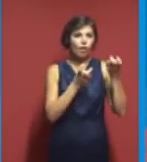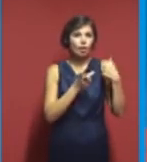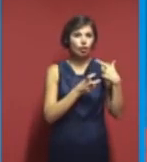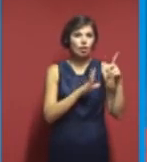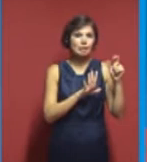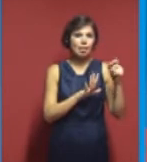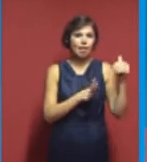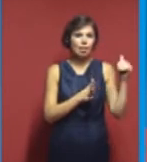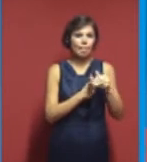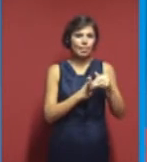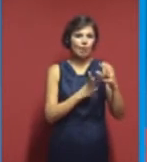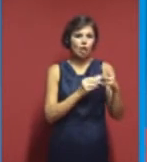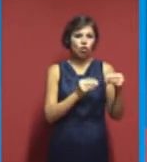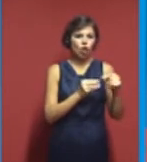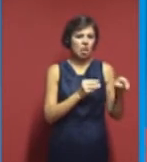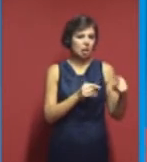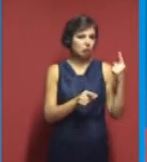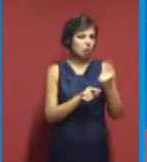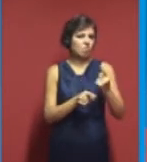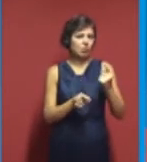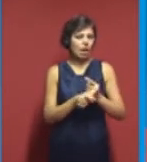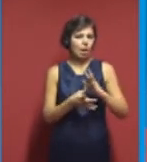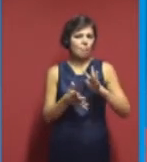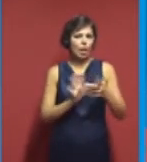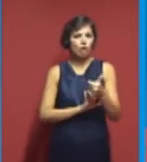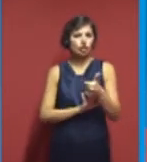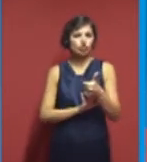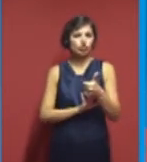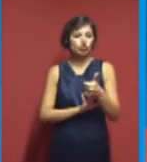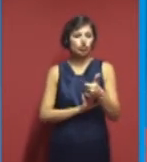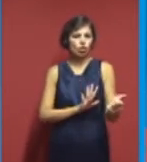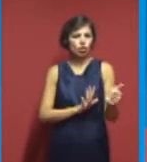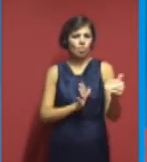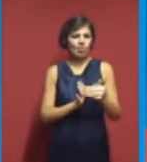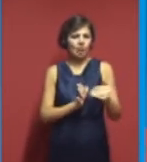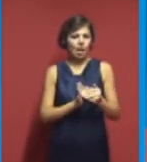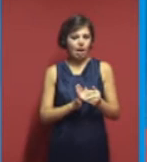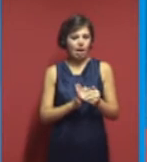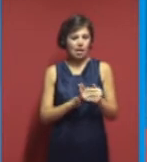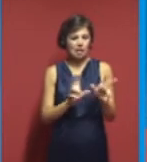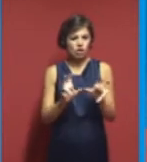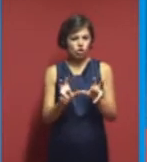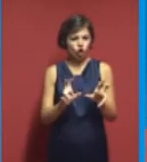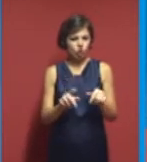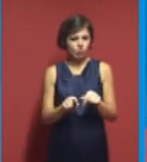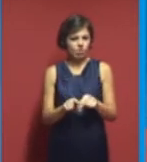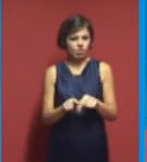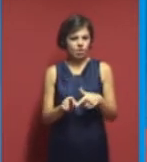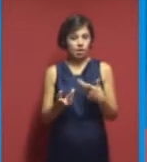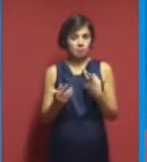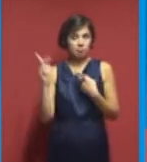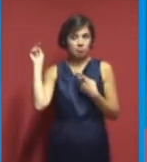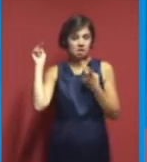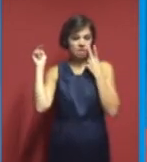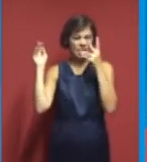year. And this is connected to an online platform that actually is the community building, which is more important about the project, not only the technological side, but actually what I use this